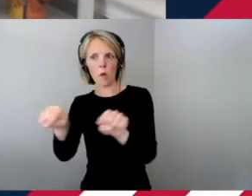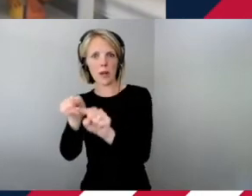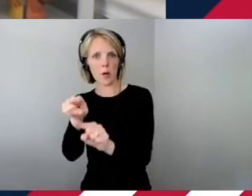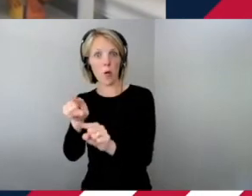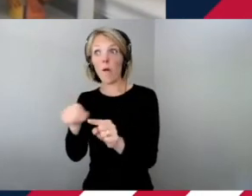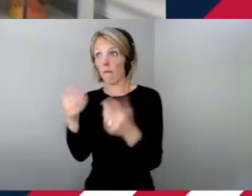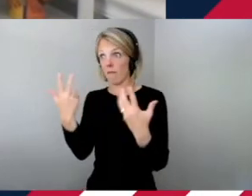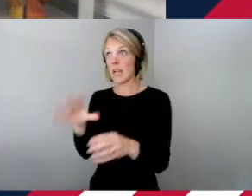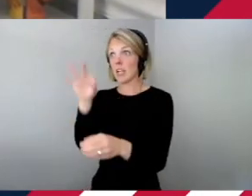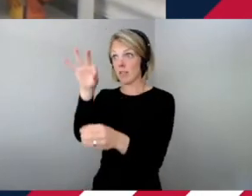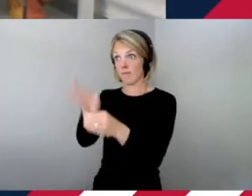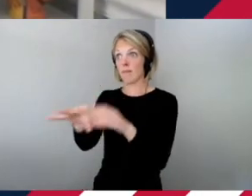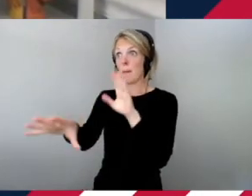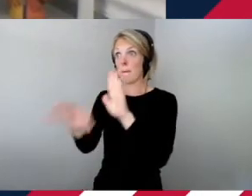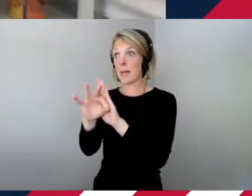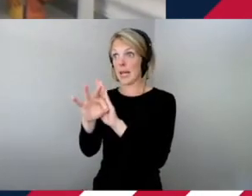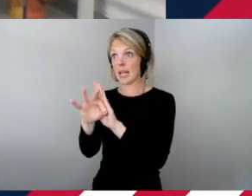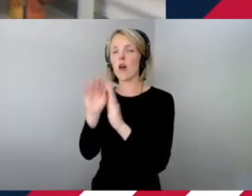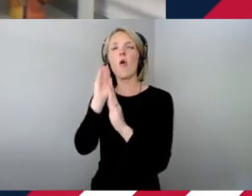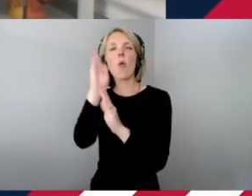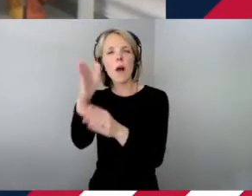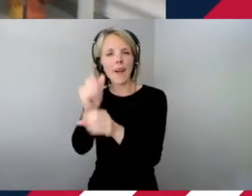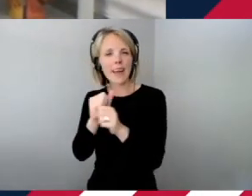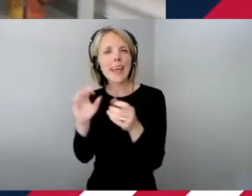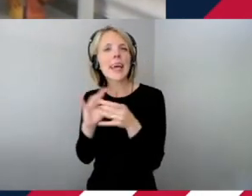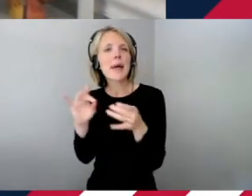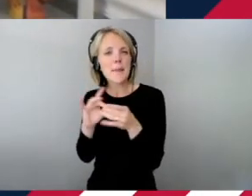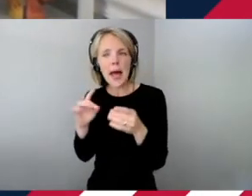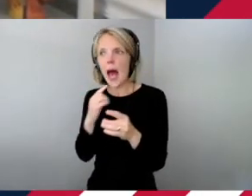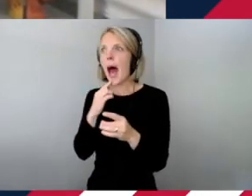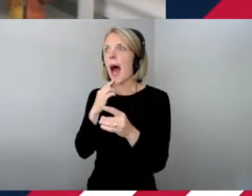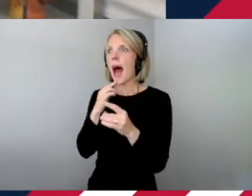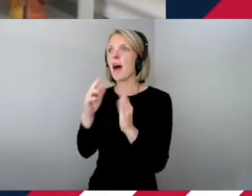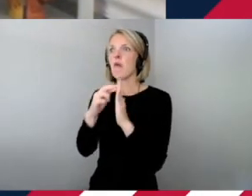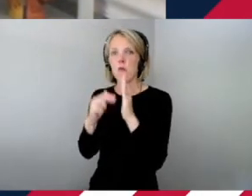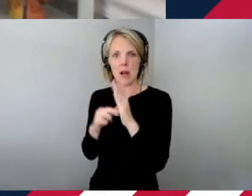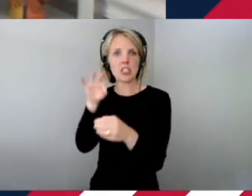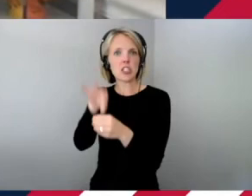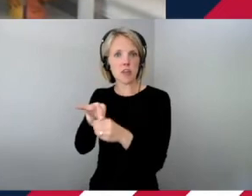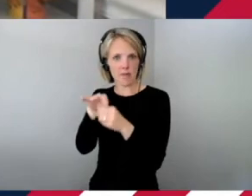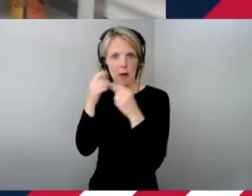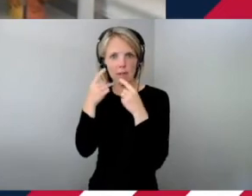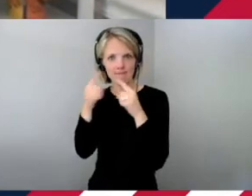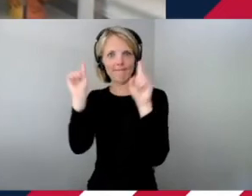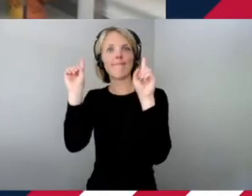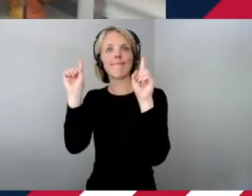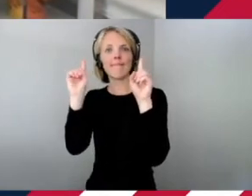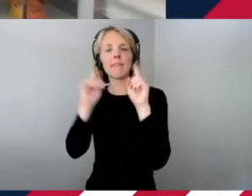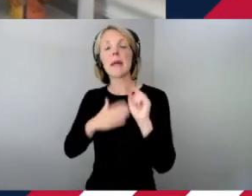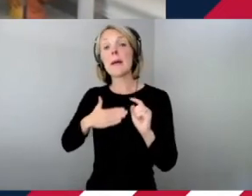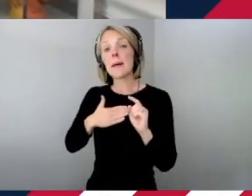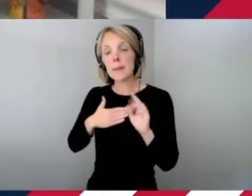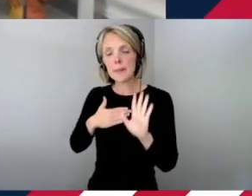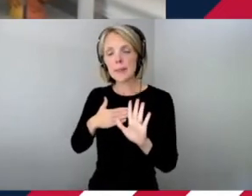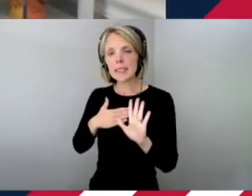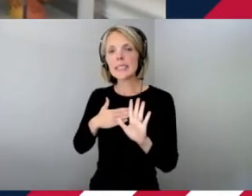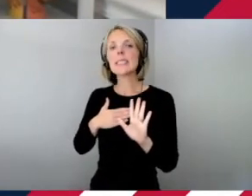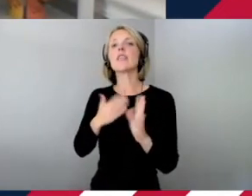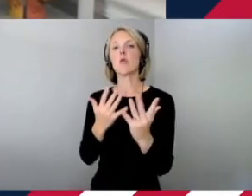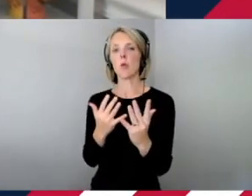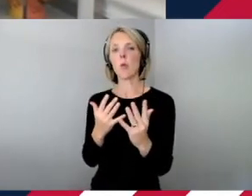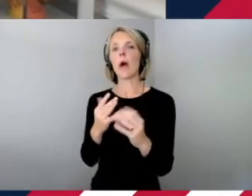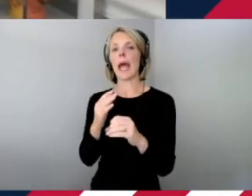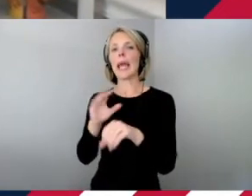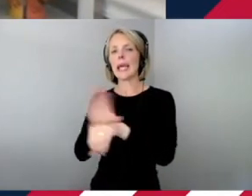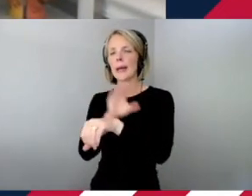portal, you will get a message that your vote has been registered. Please allow for your browser window to